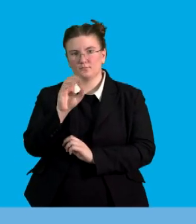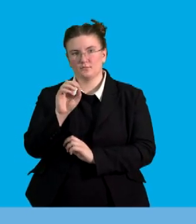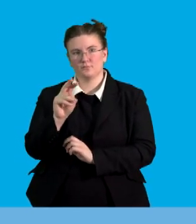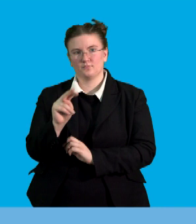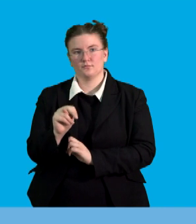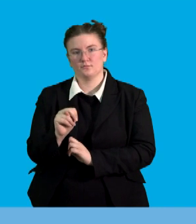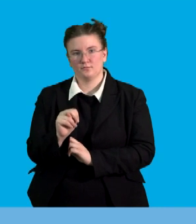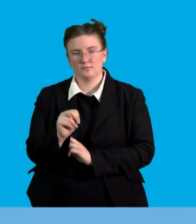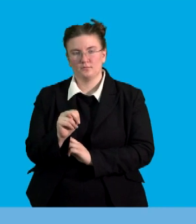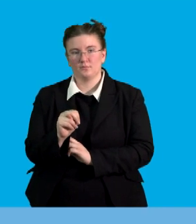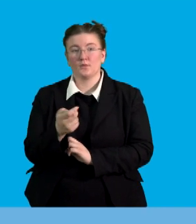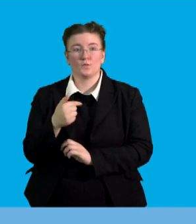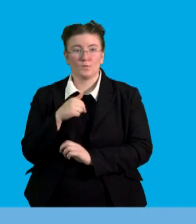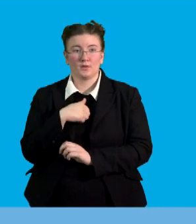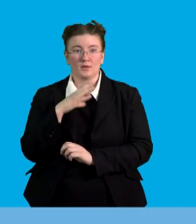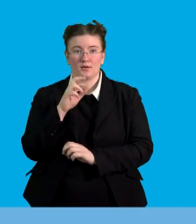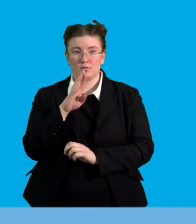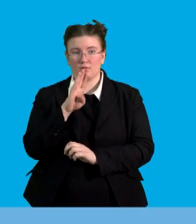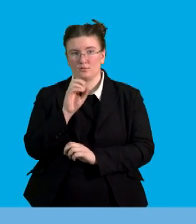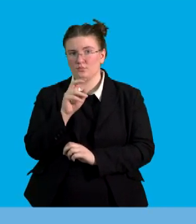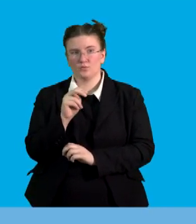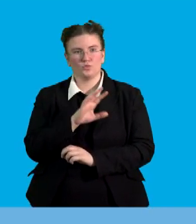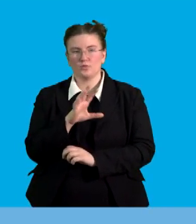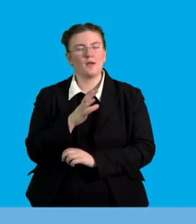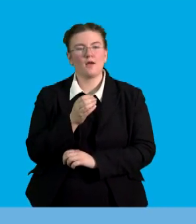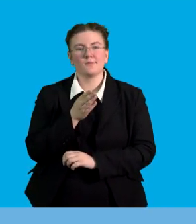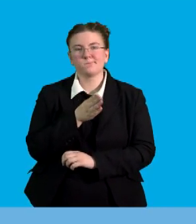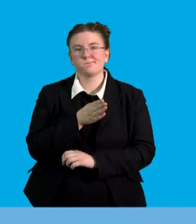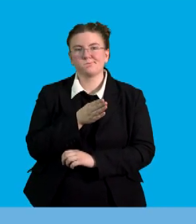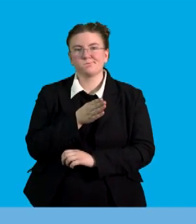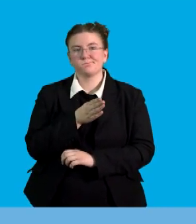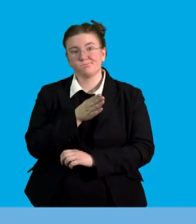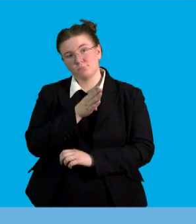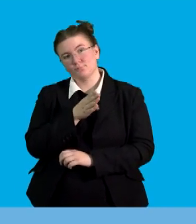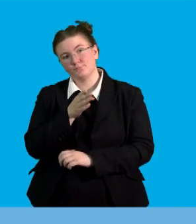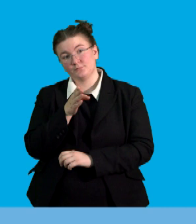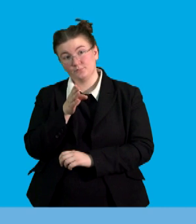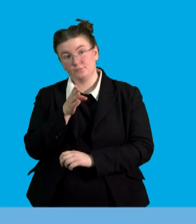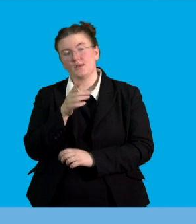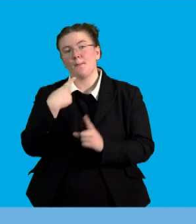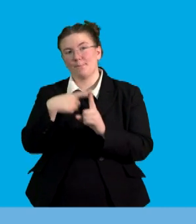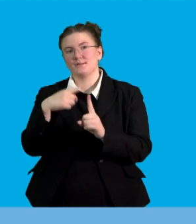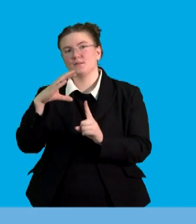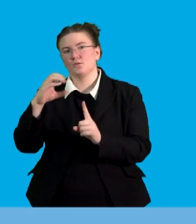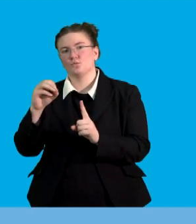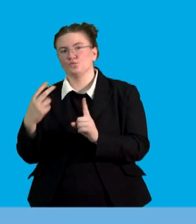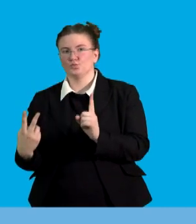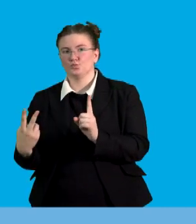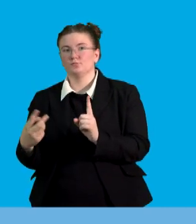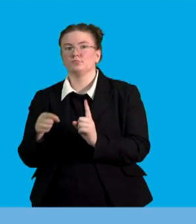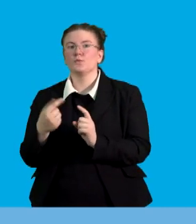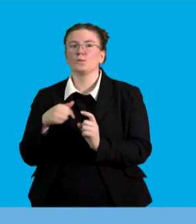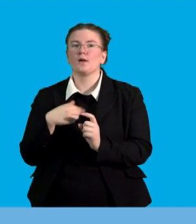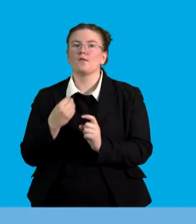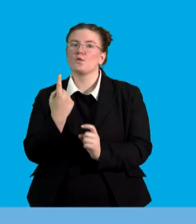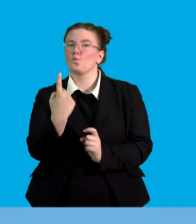carbon. So the only one remaining here, we don't have carbon on this compound. We only find carbon on this compound. And in this compound, we